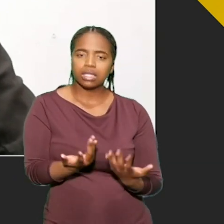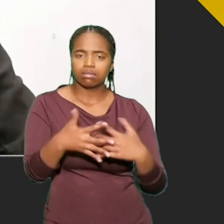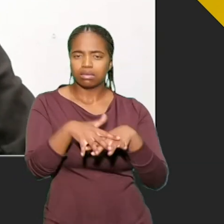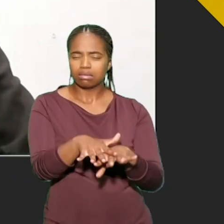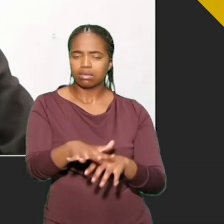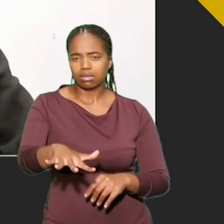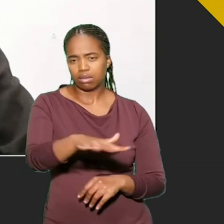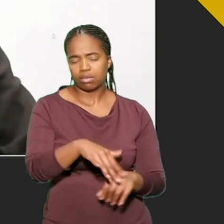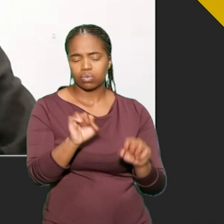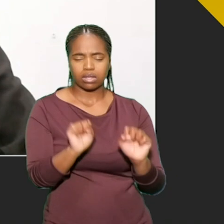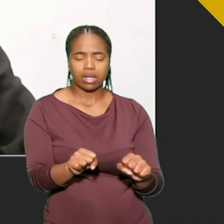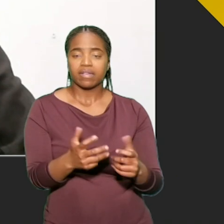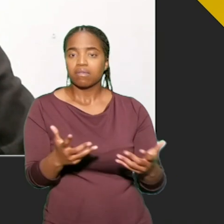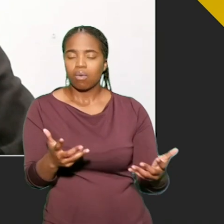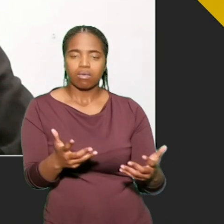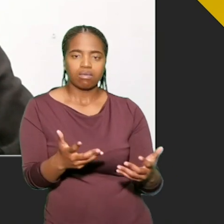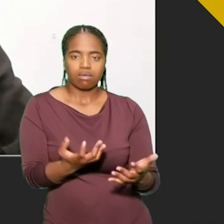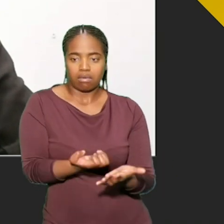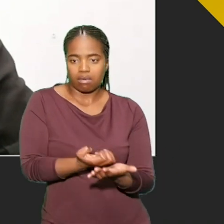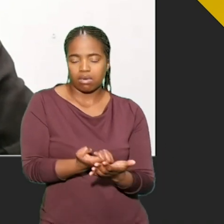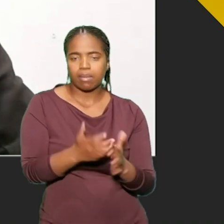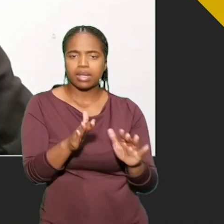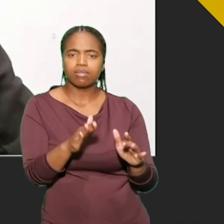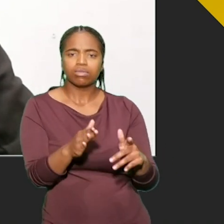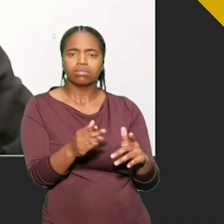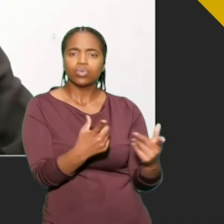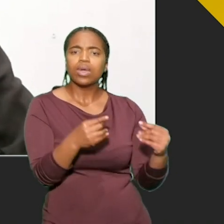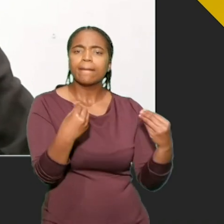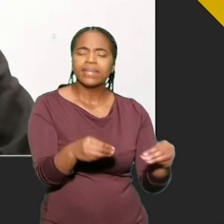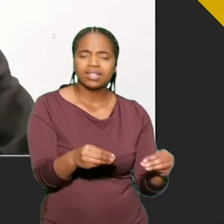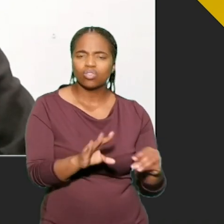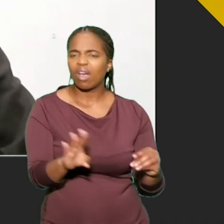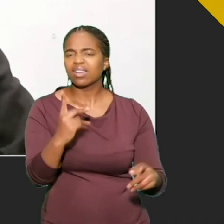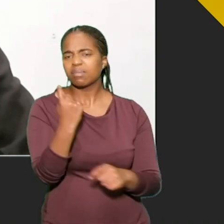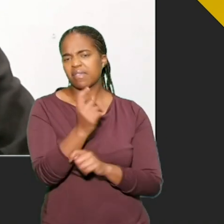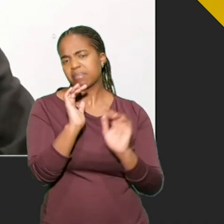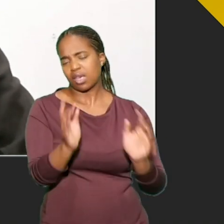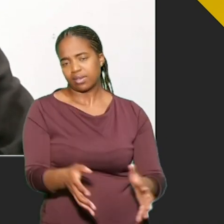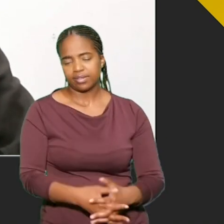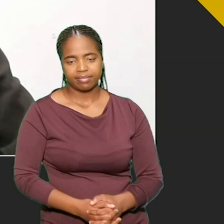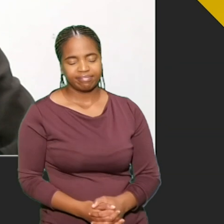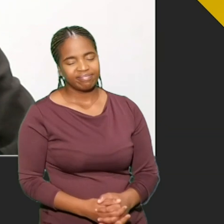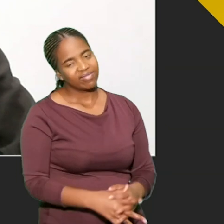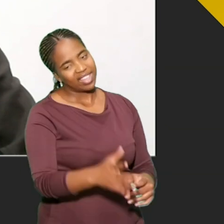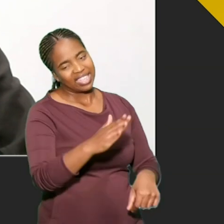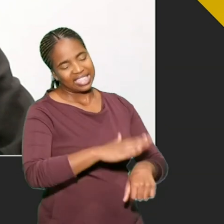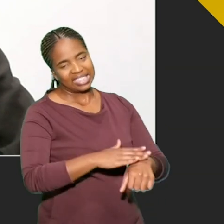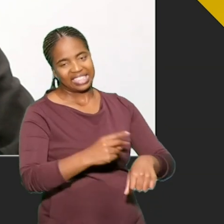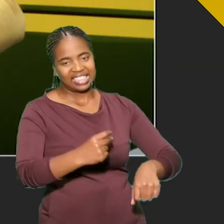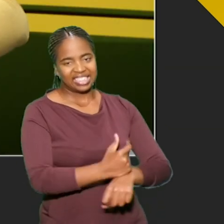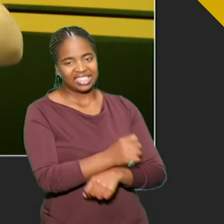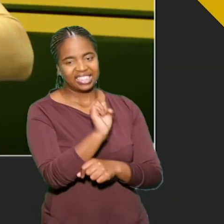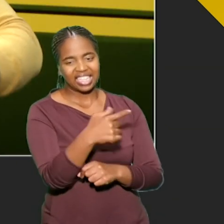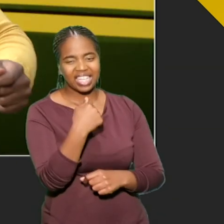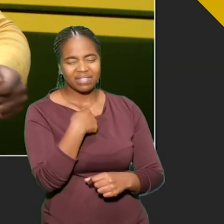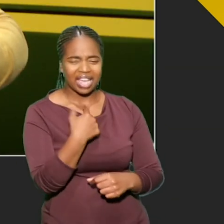place into an area that can be of value, not just a rural area for him. But Petani, seshawa isikhathi mina